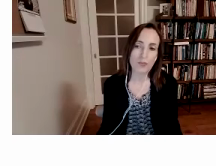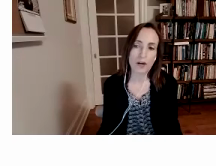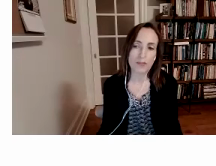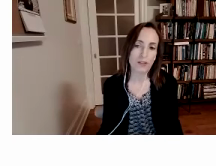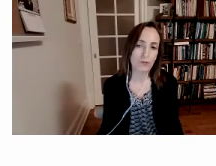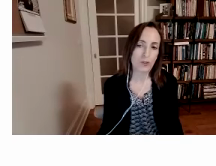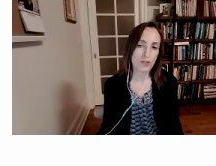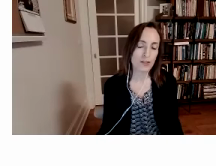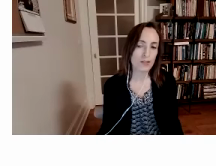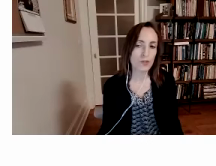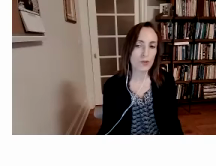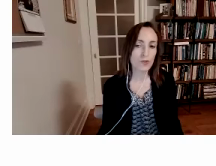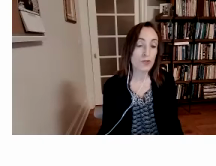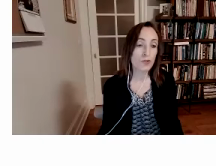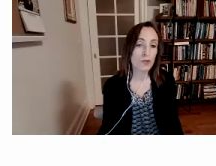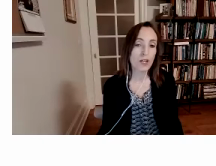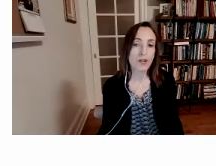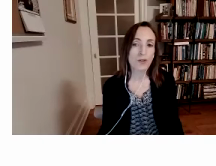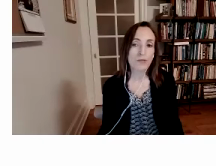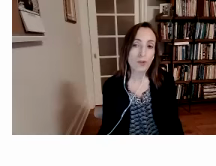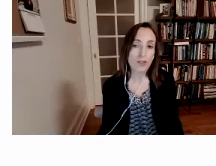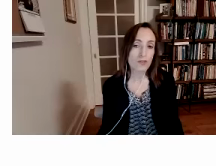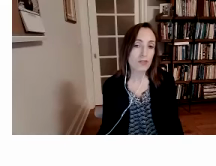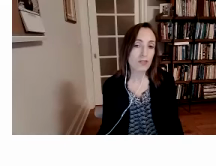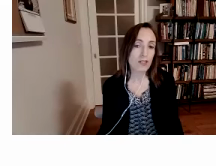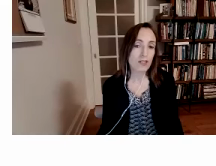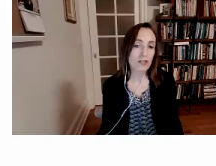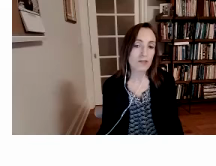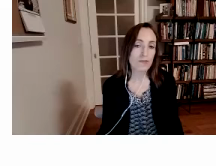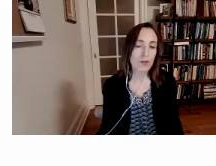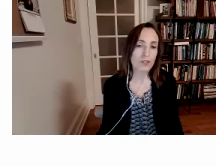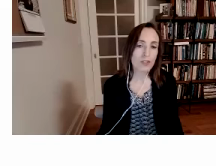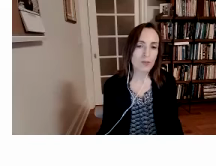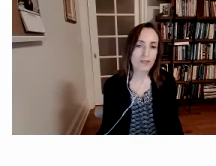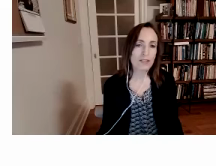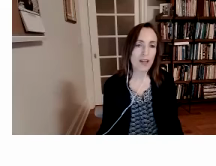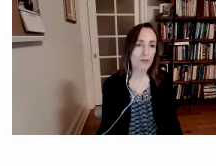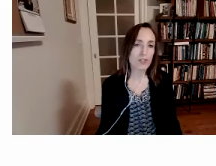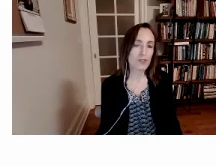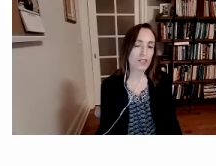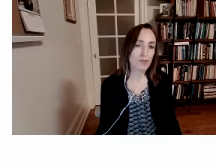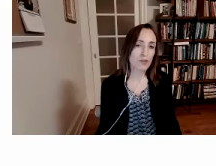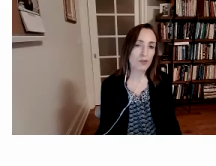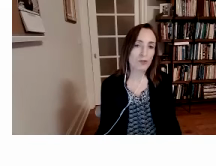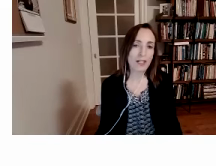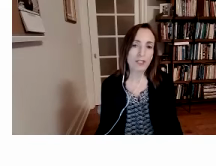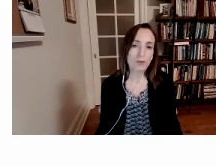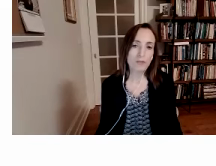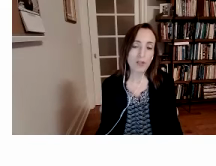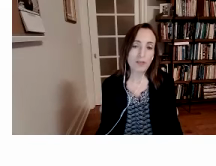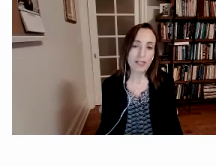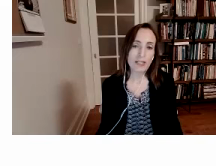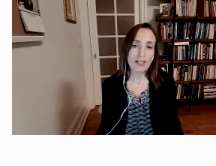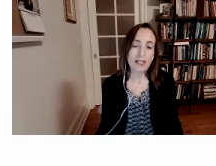are less prominent than words that are discourse new or focused. So in terms of the example we just stepped through, the